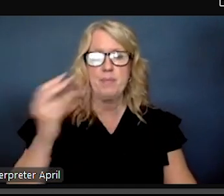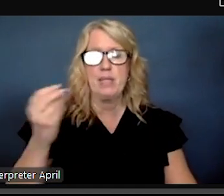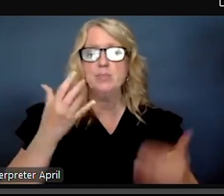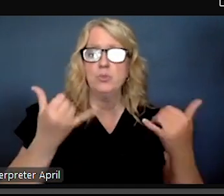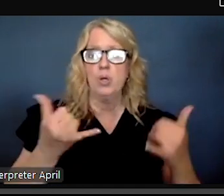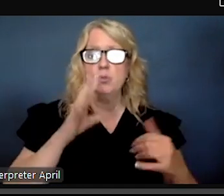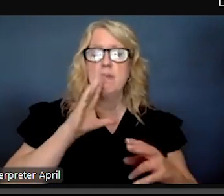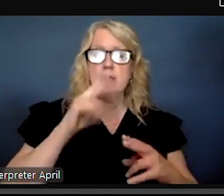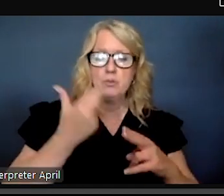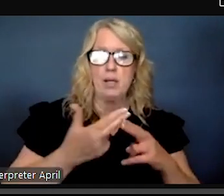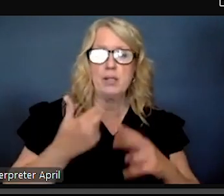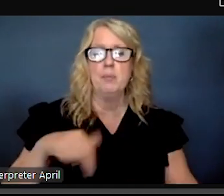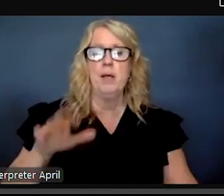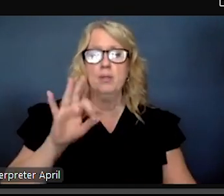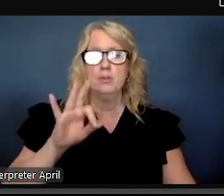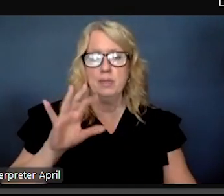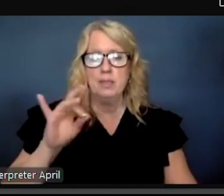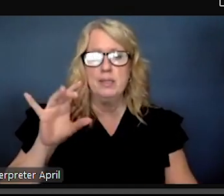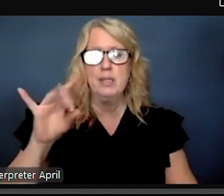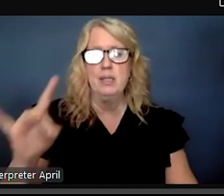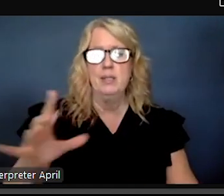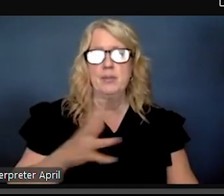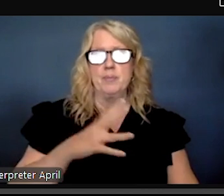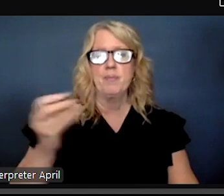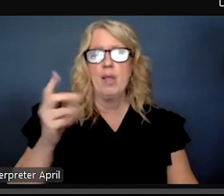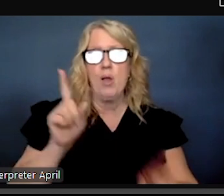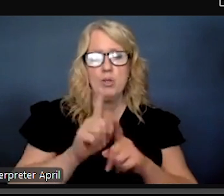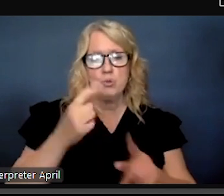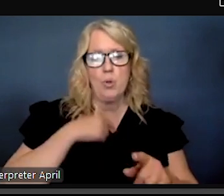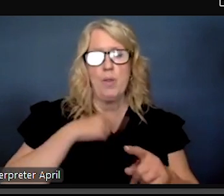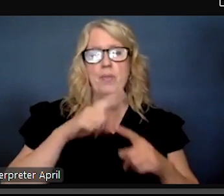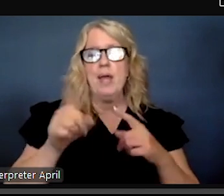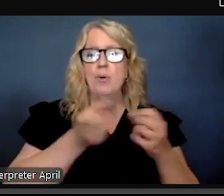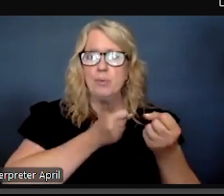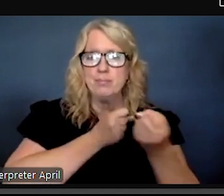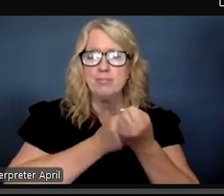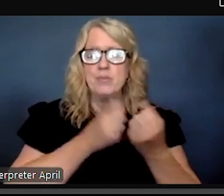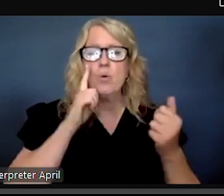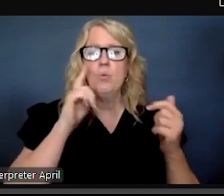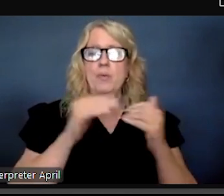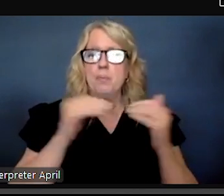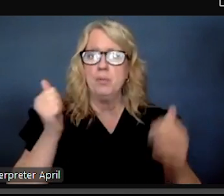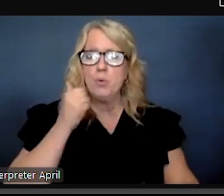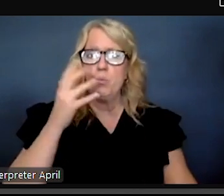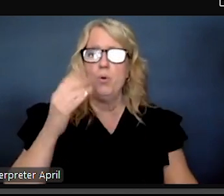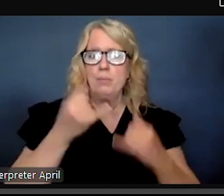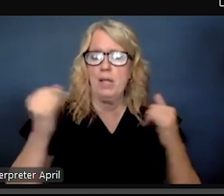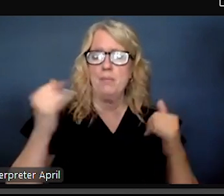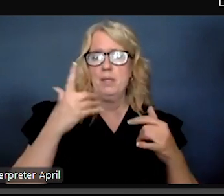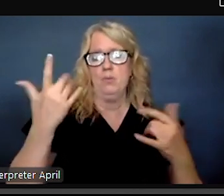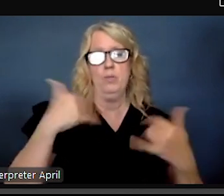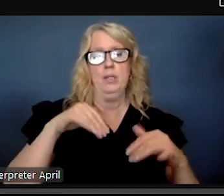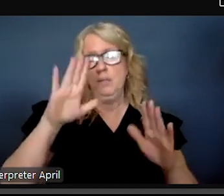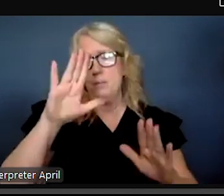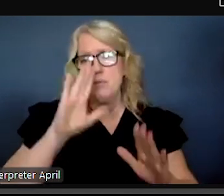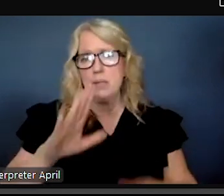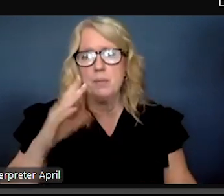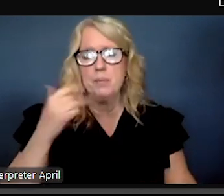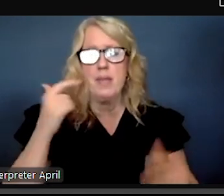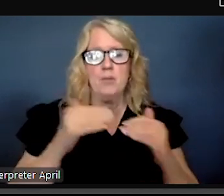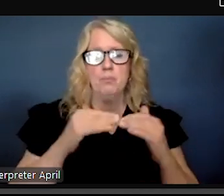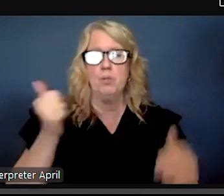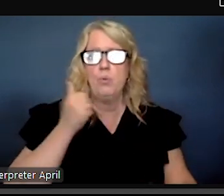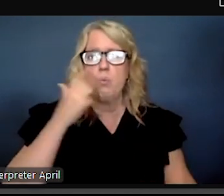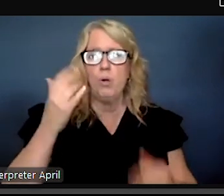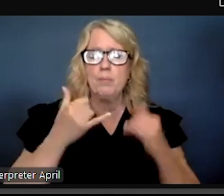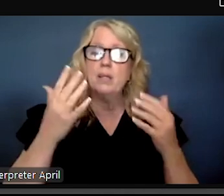about 988 and why we also complemented it with our peer Warmline and the amazingness that is our peer Warmline. So